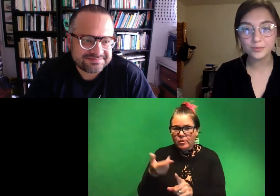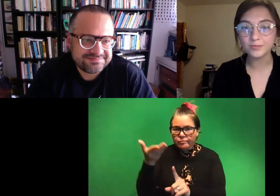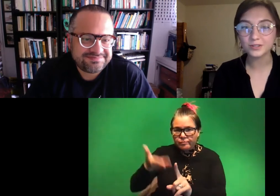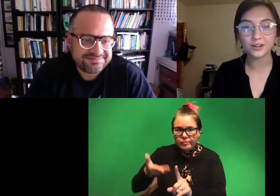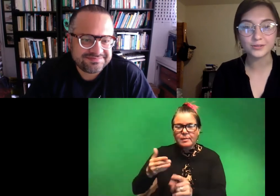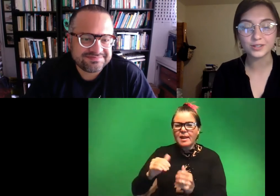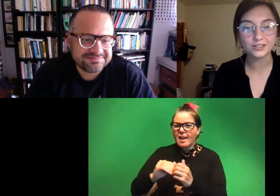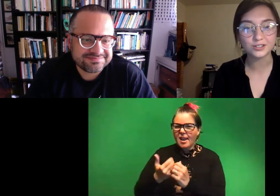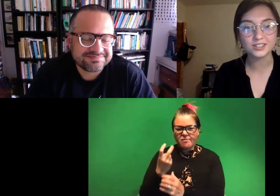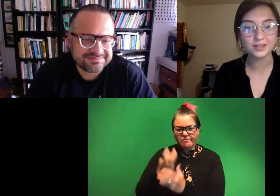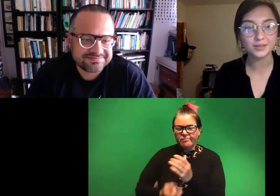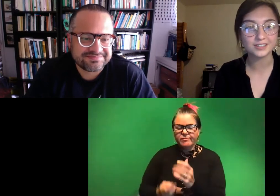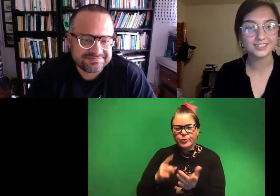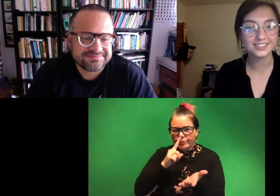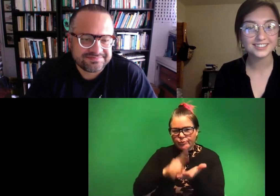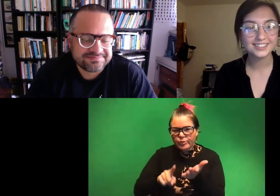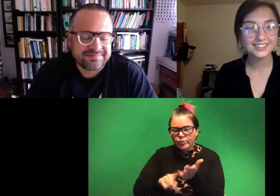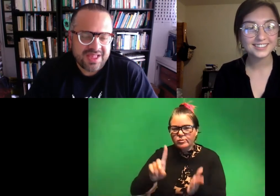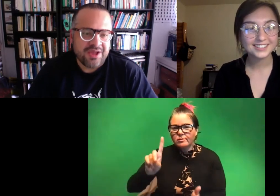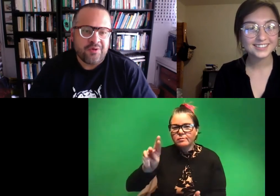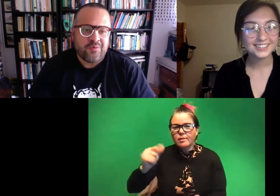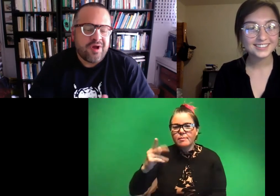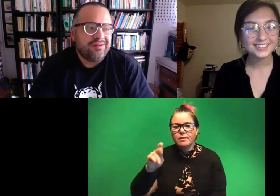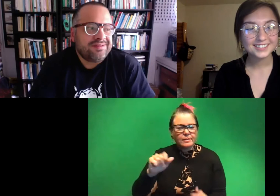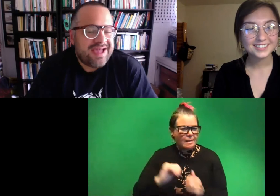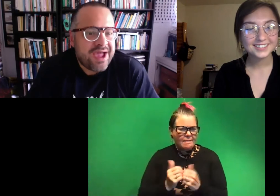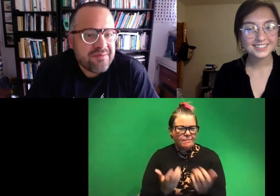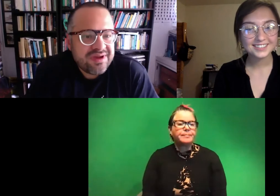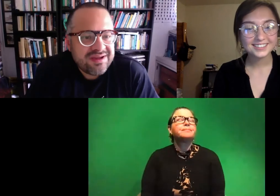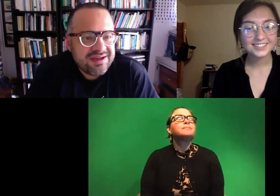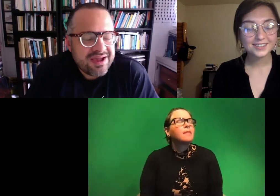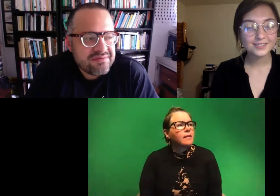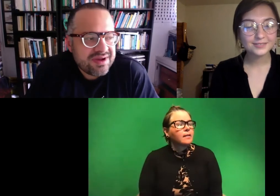you started researching dung beetles? Well,